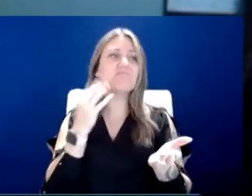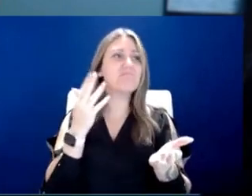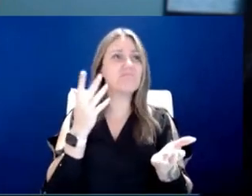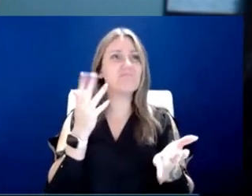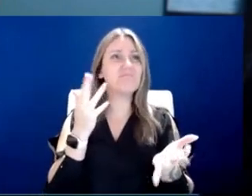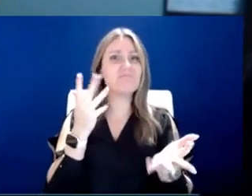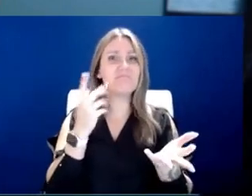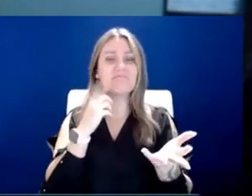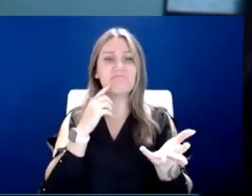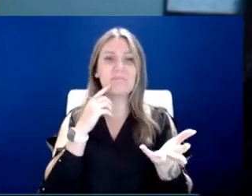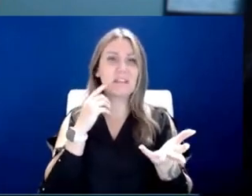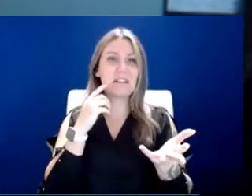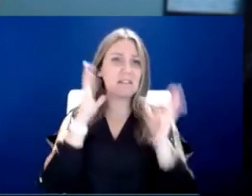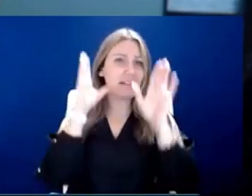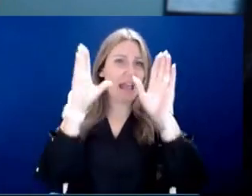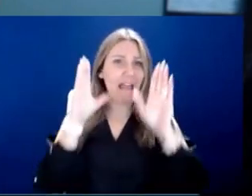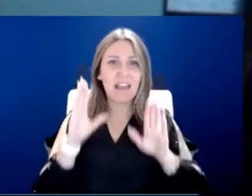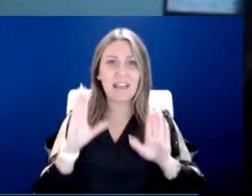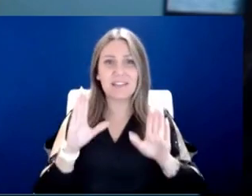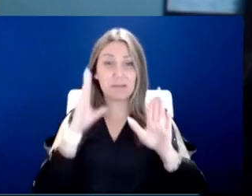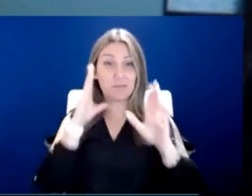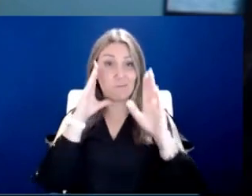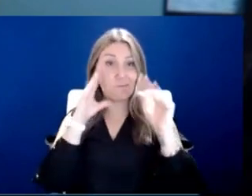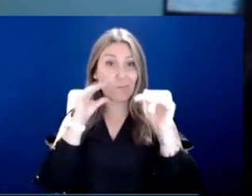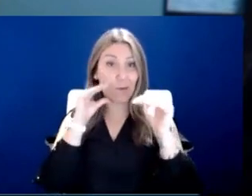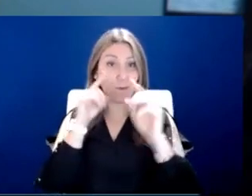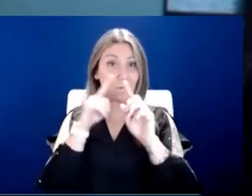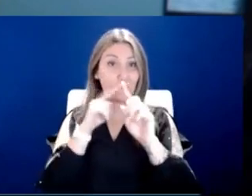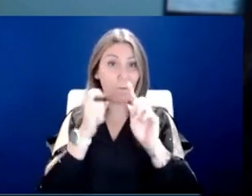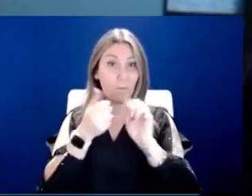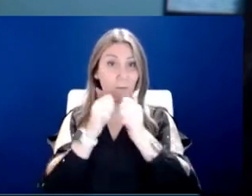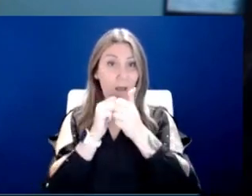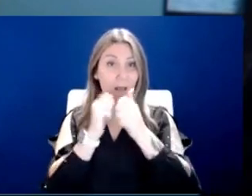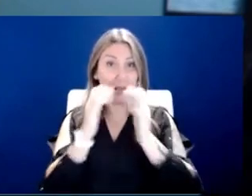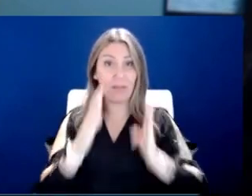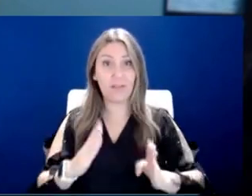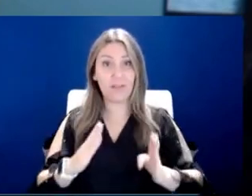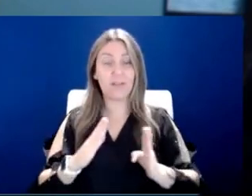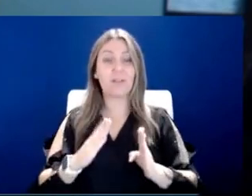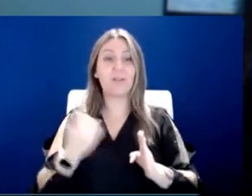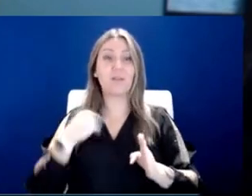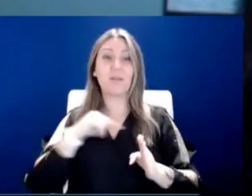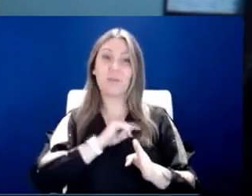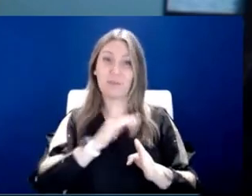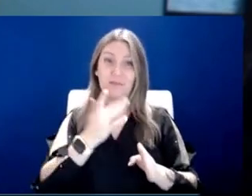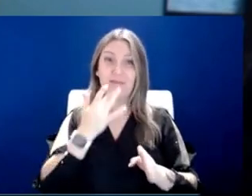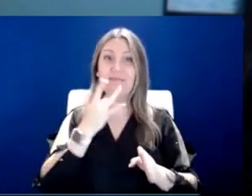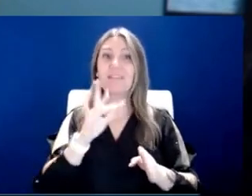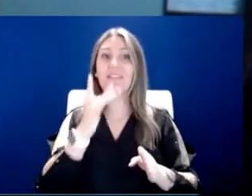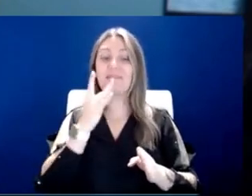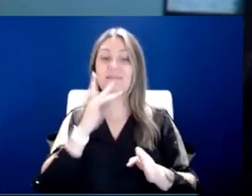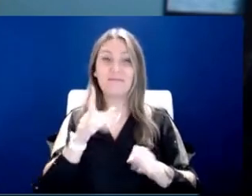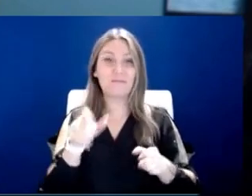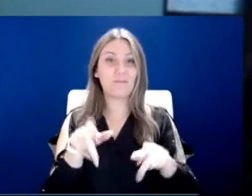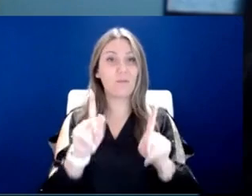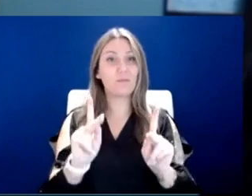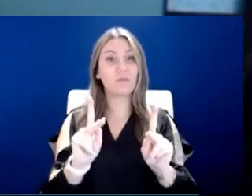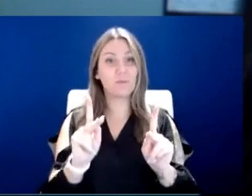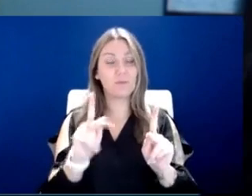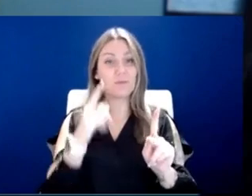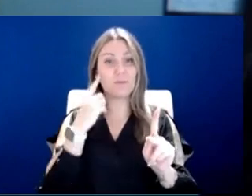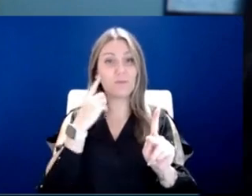excellence that is expected by our athletes. We have the fortunate opportunity to have